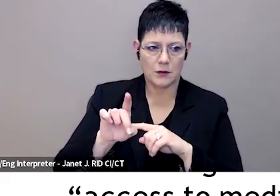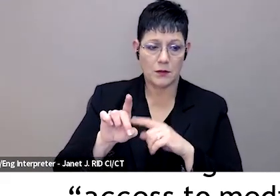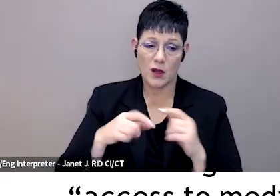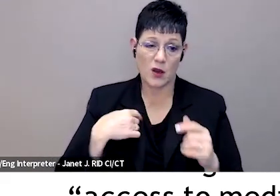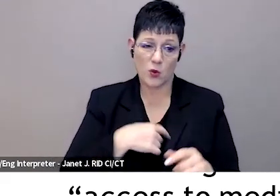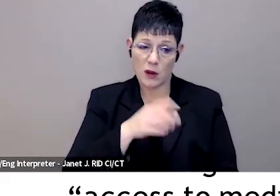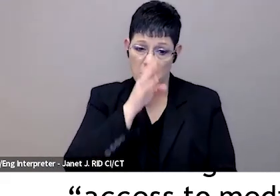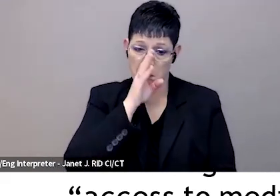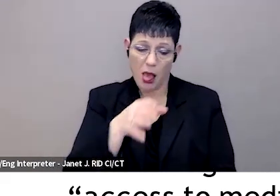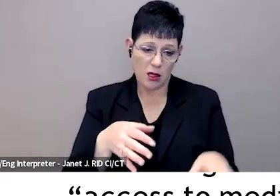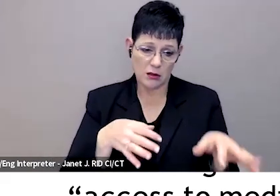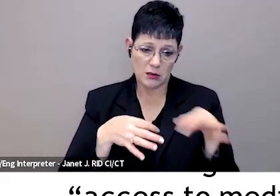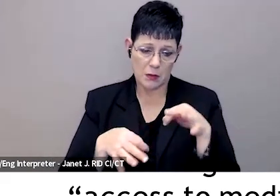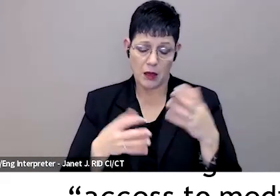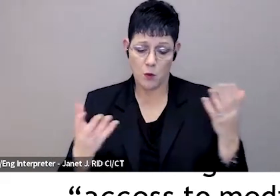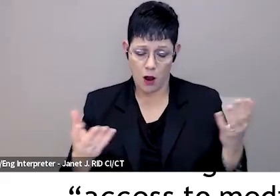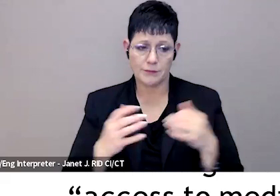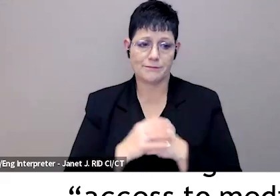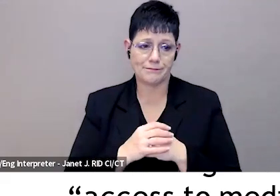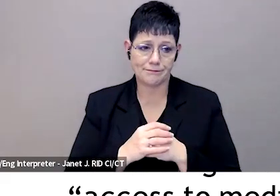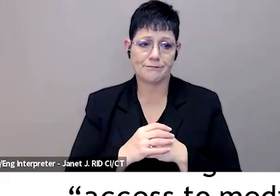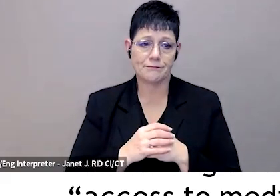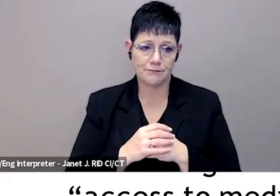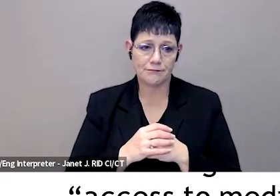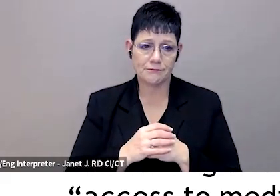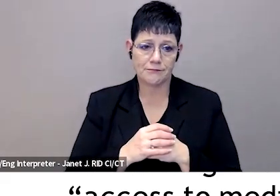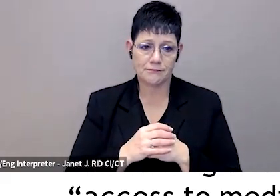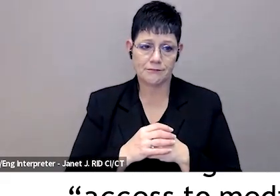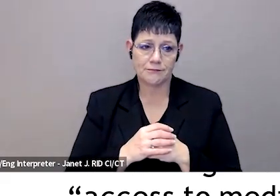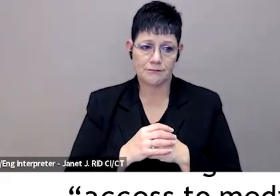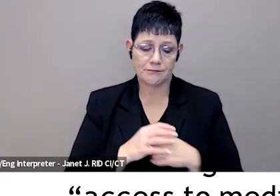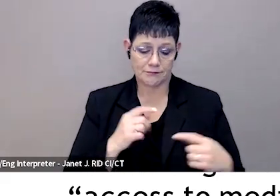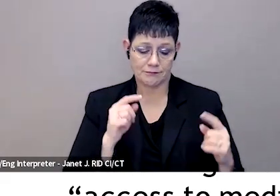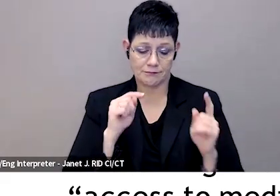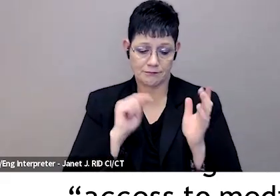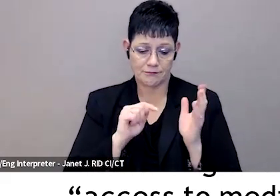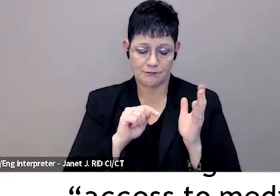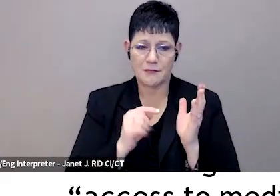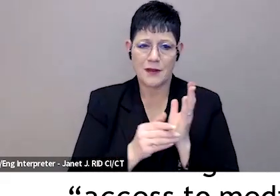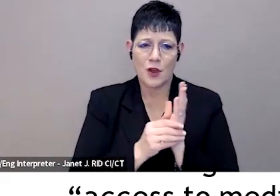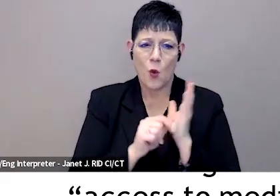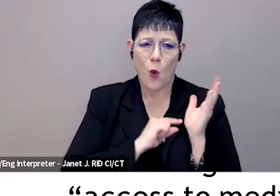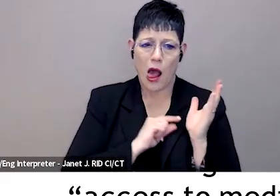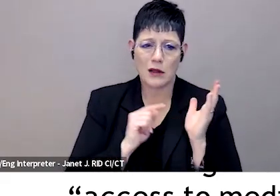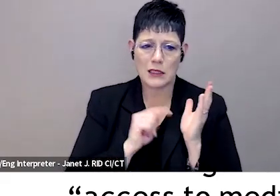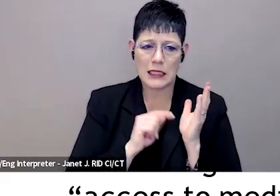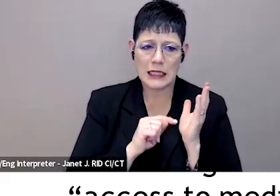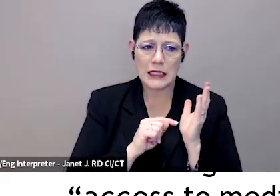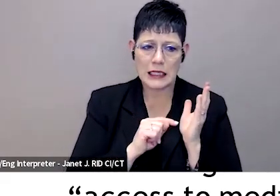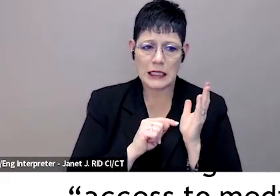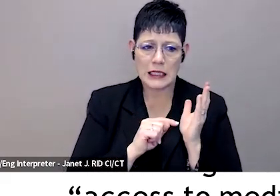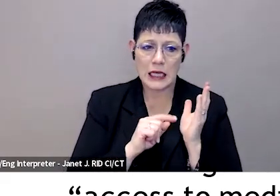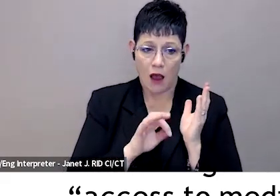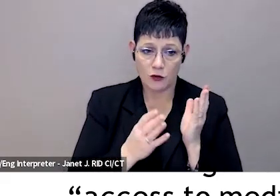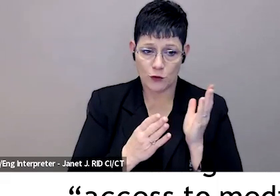that the quality of and access to service is dependent on the working